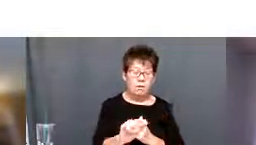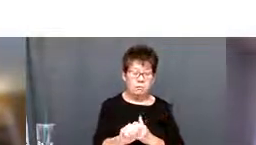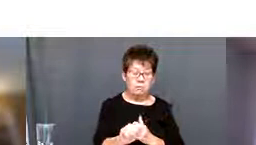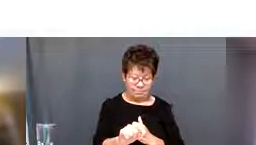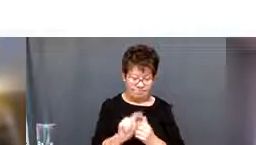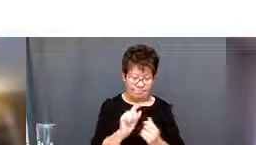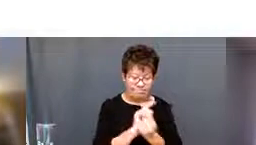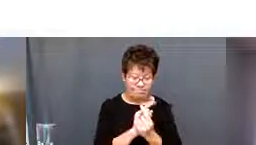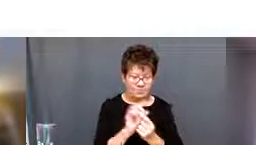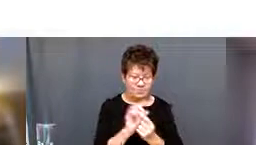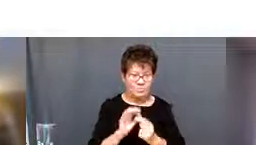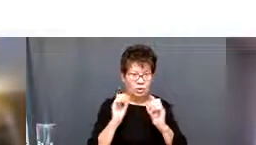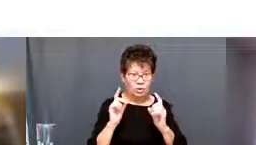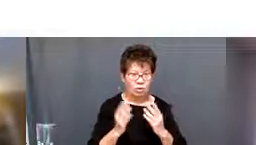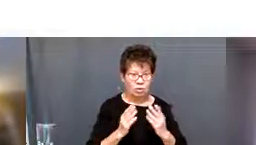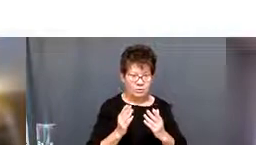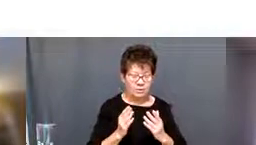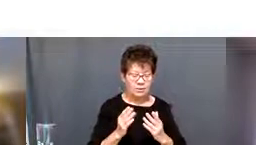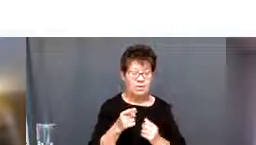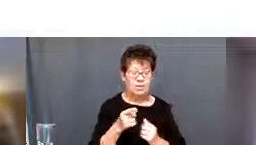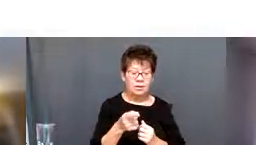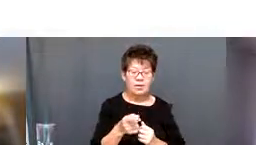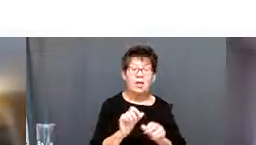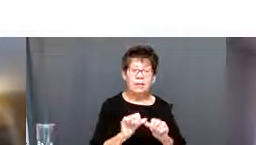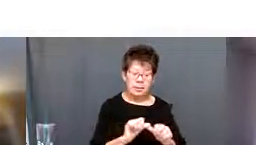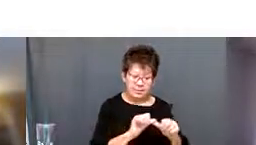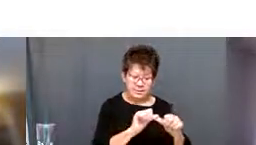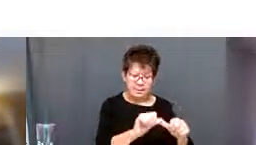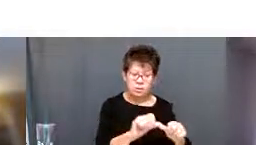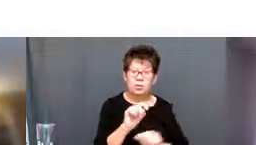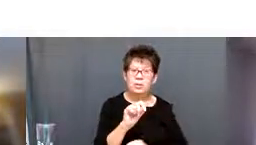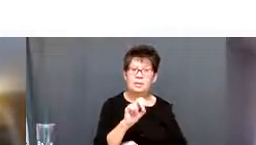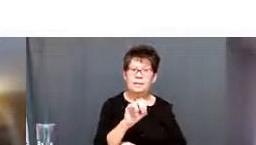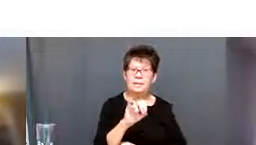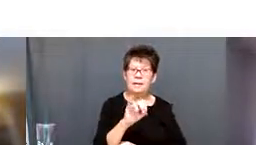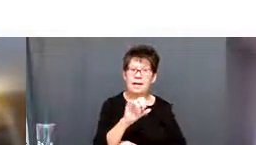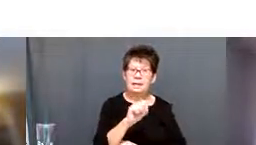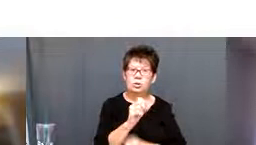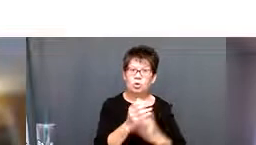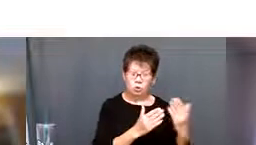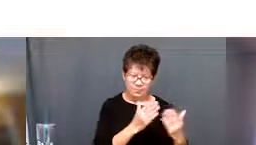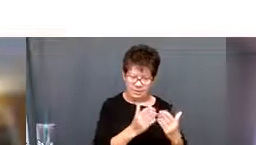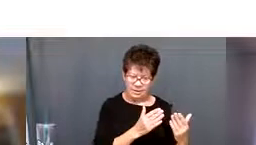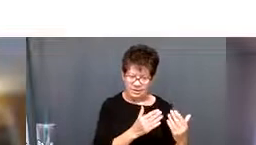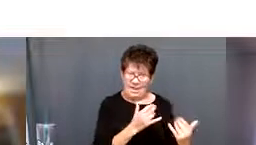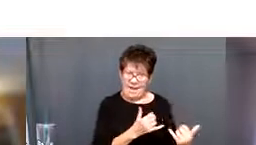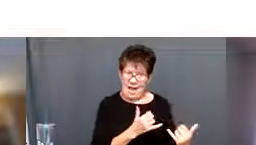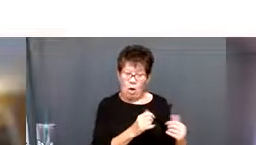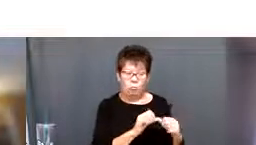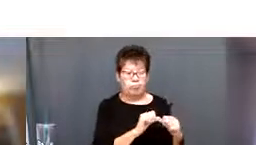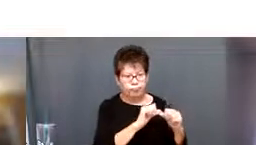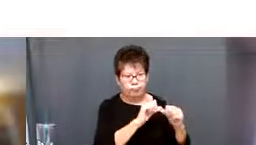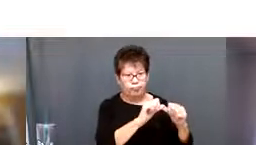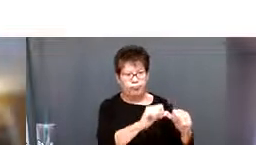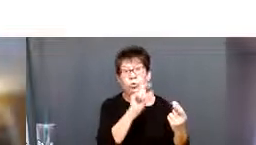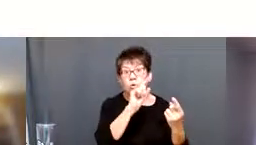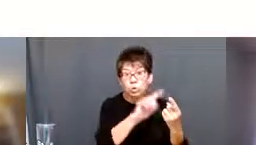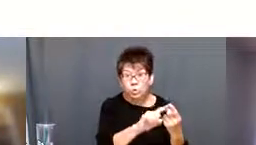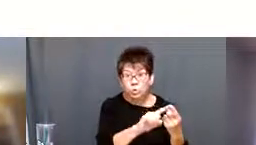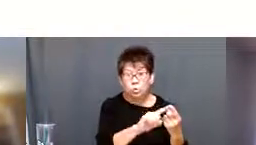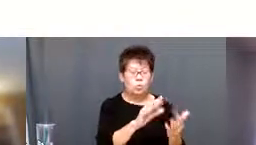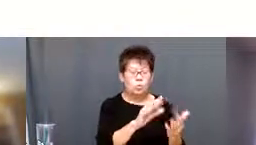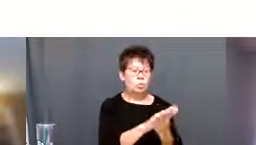special education services, your child can continue with those TEIS services that they're receiving now up until the